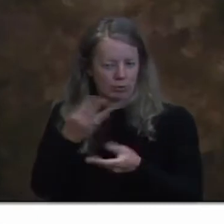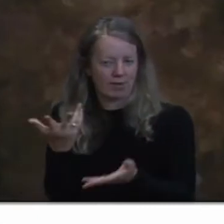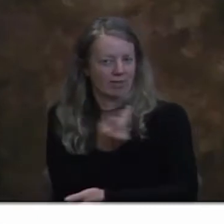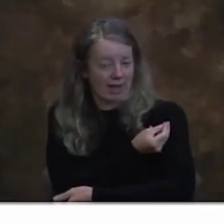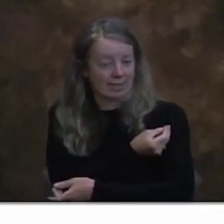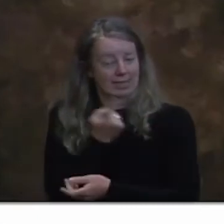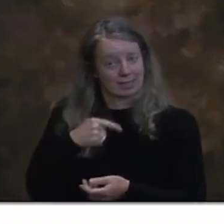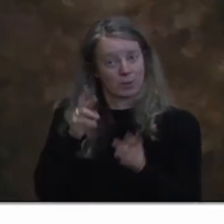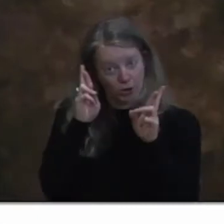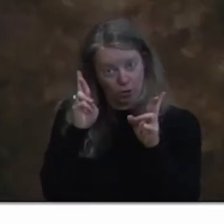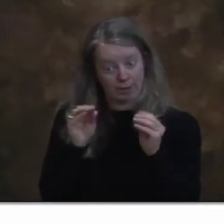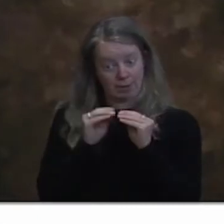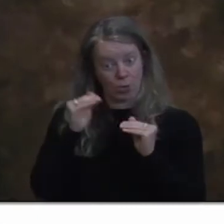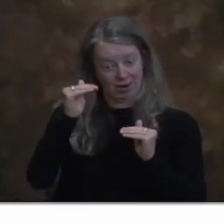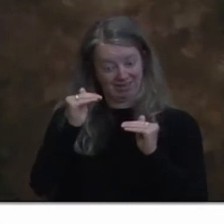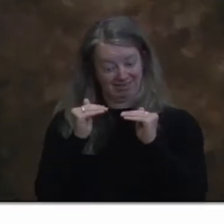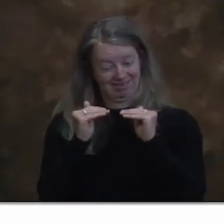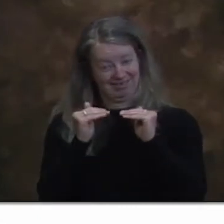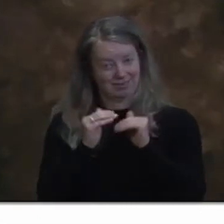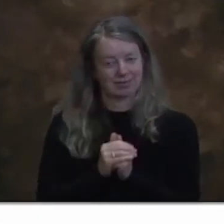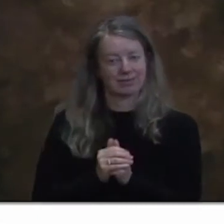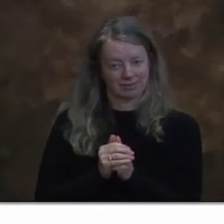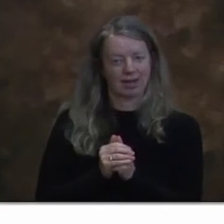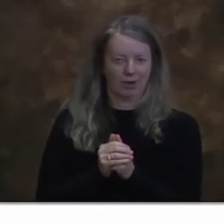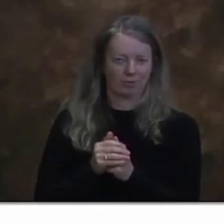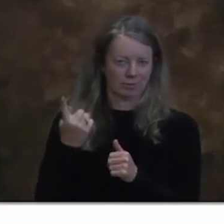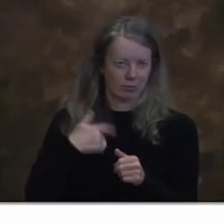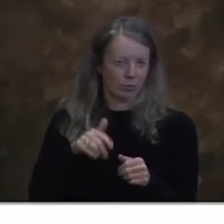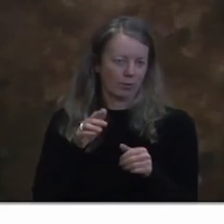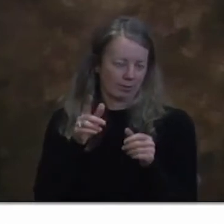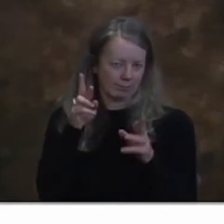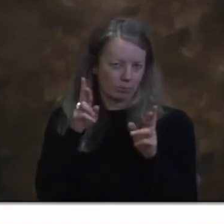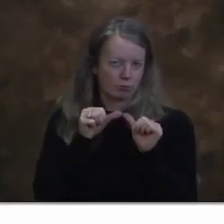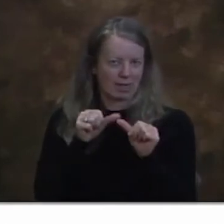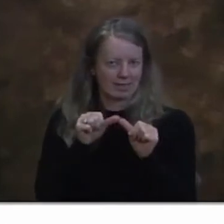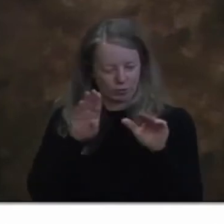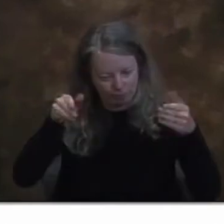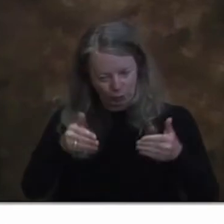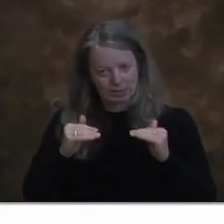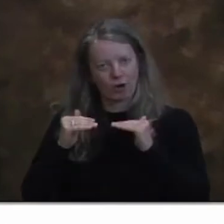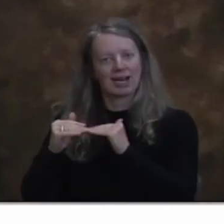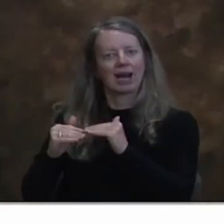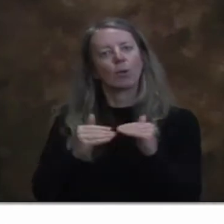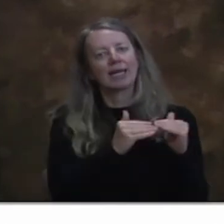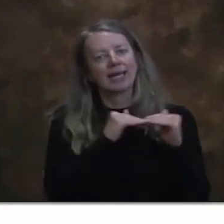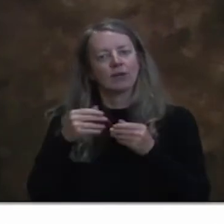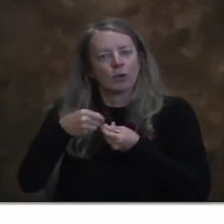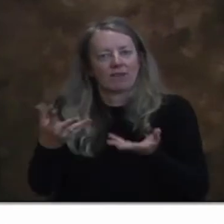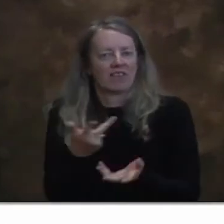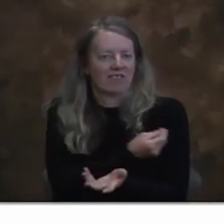our communicable disease and infection prevention mobile team, that we will continue this equity-focused vaccine effort